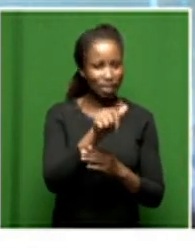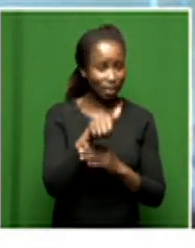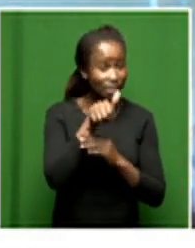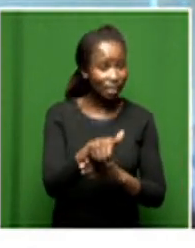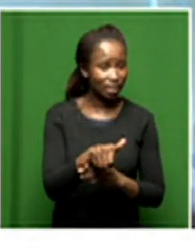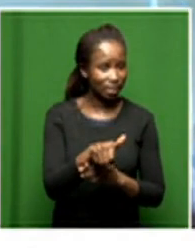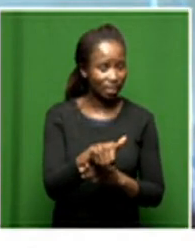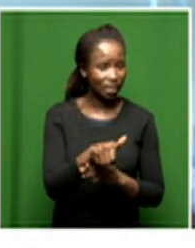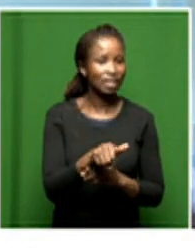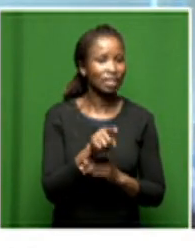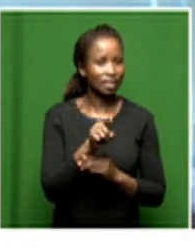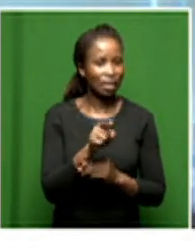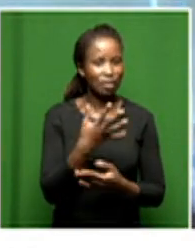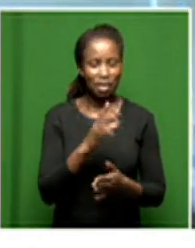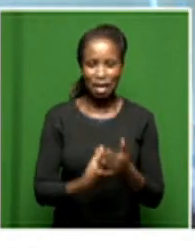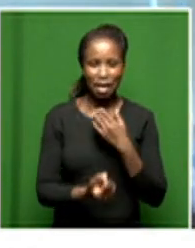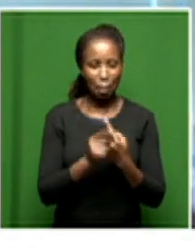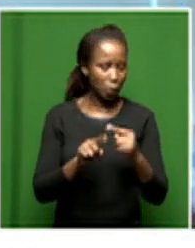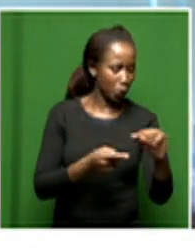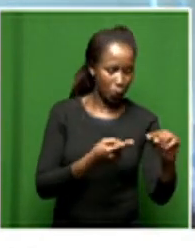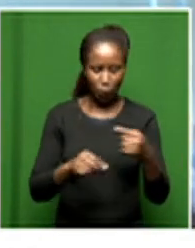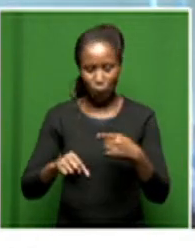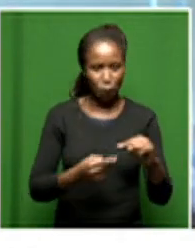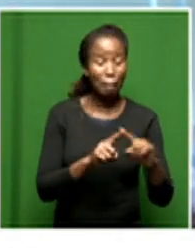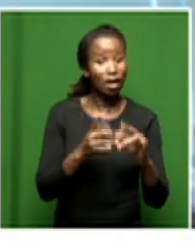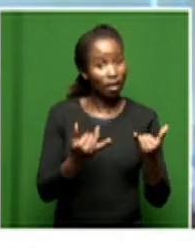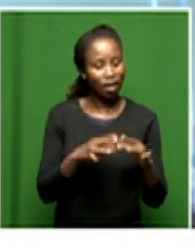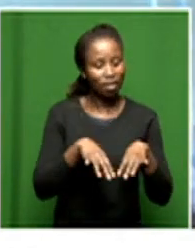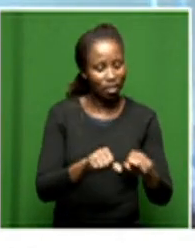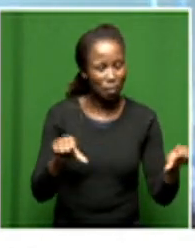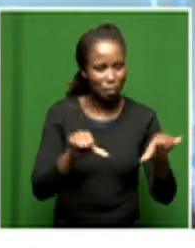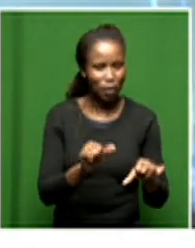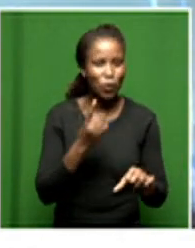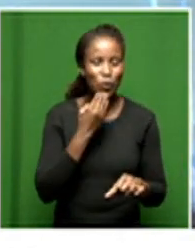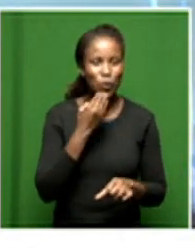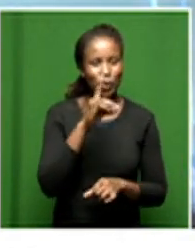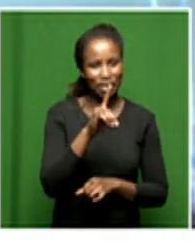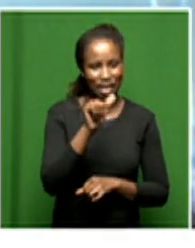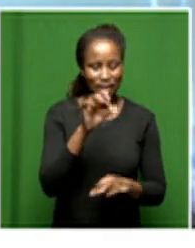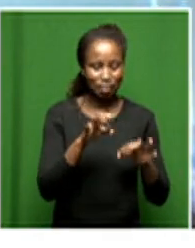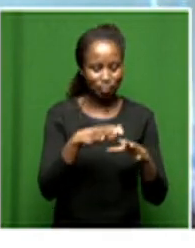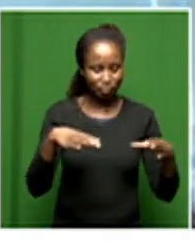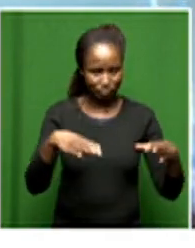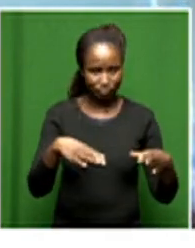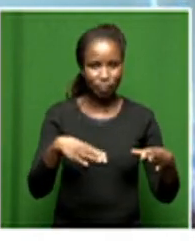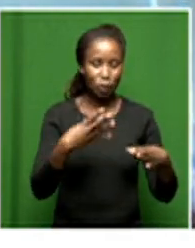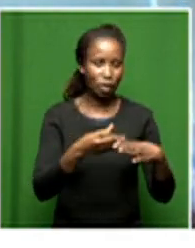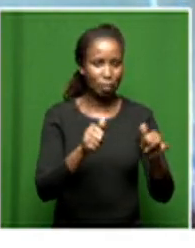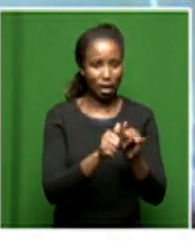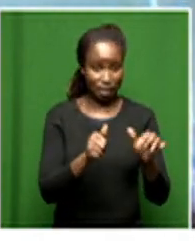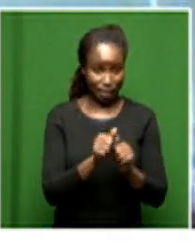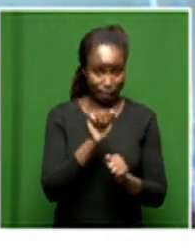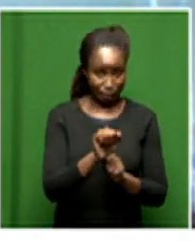I mean, there was a lot of toing and froing, but the DA are back in control with some of their junior coalition partners.